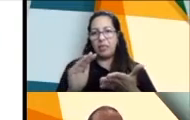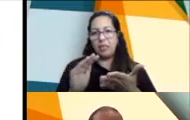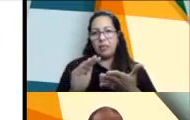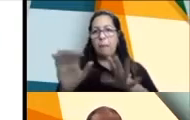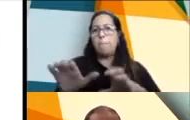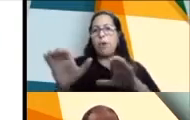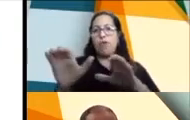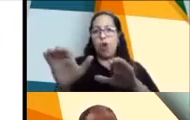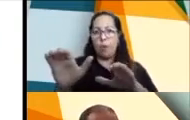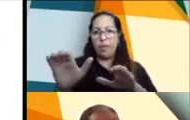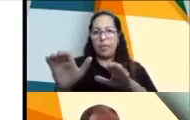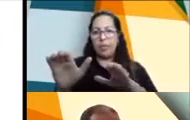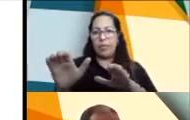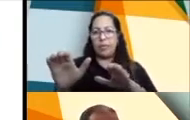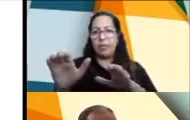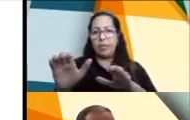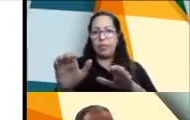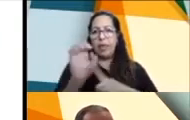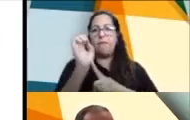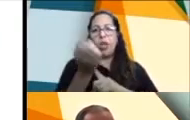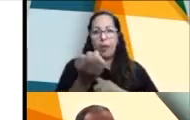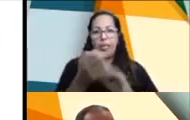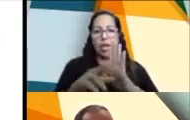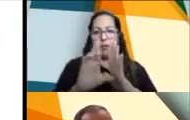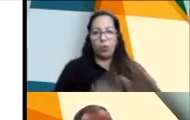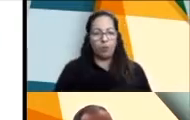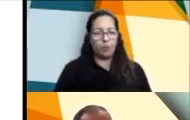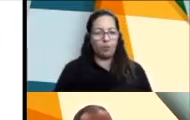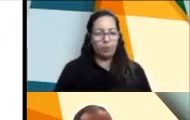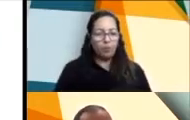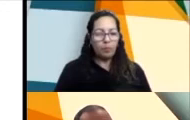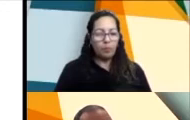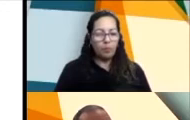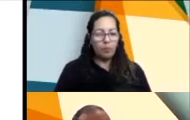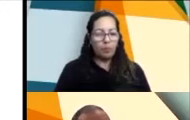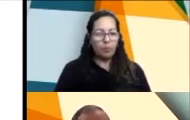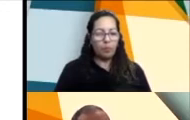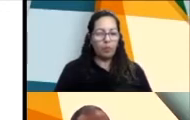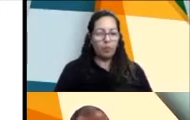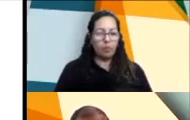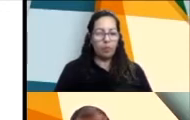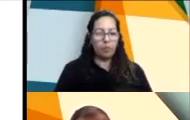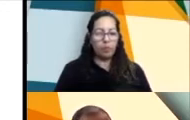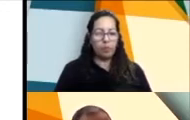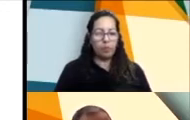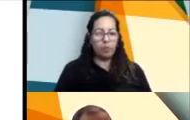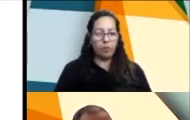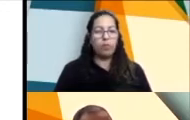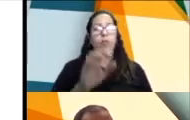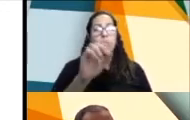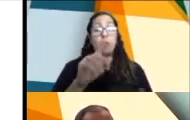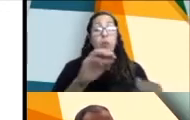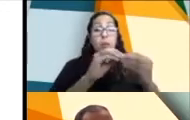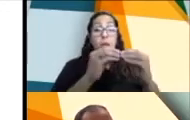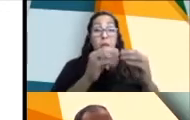performing the environmental review. Again, from the numbers that at the very beginning,